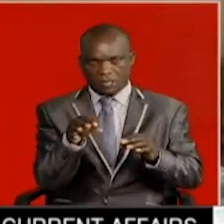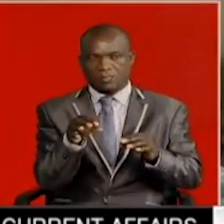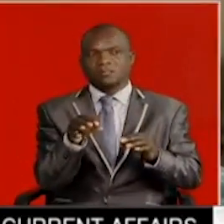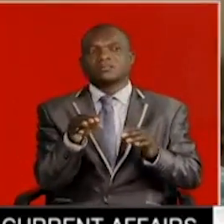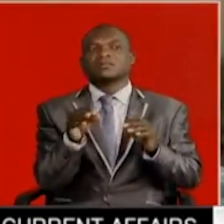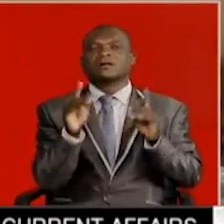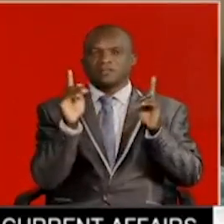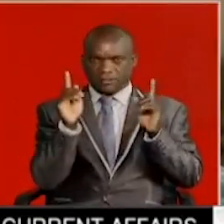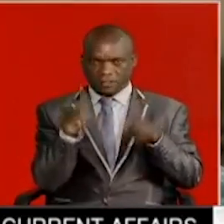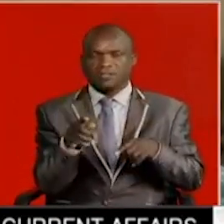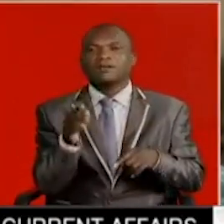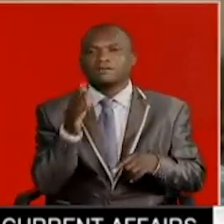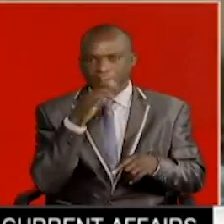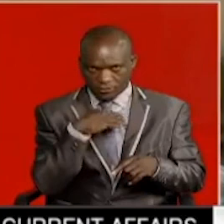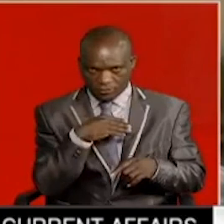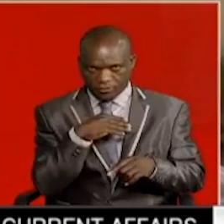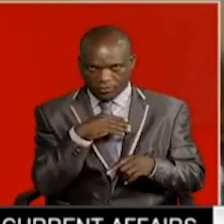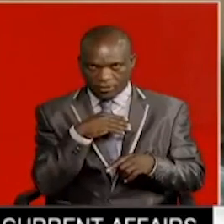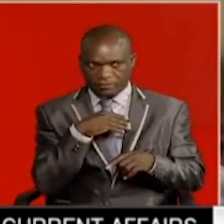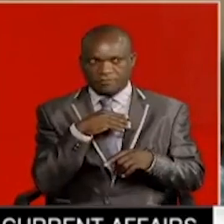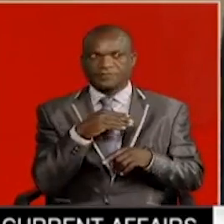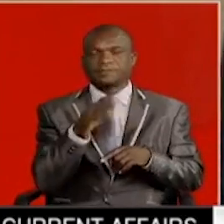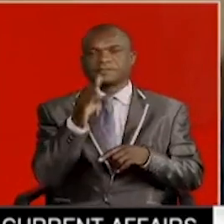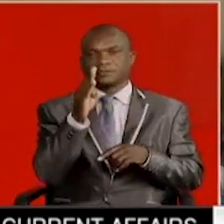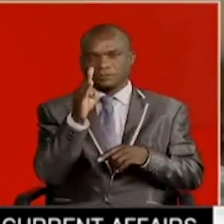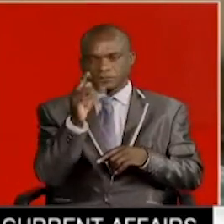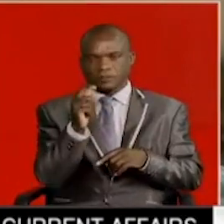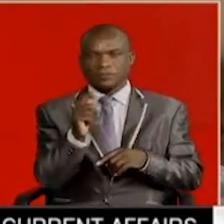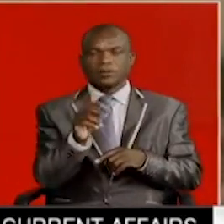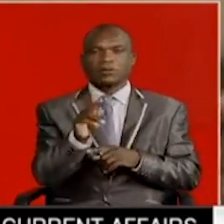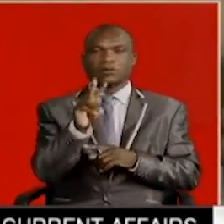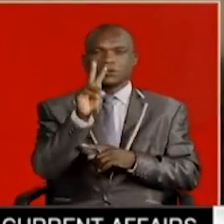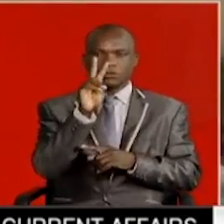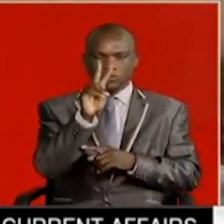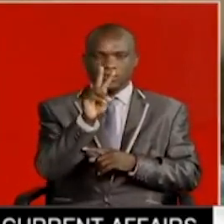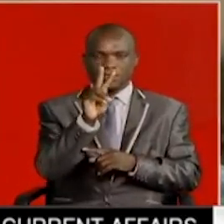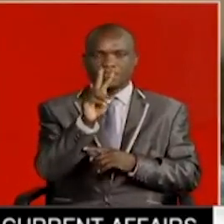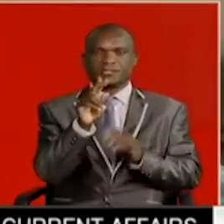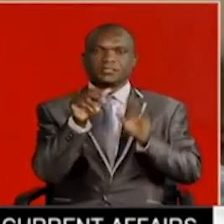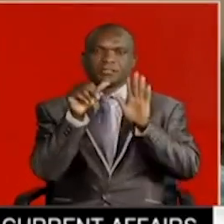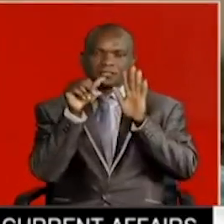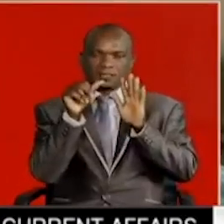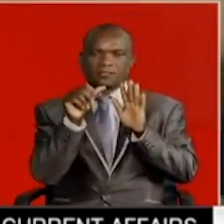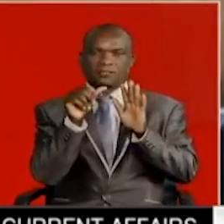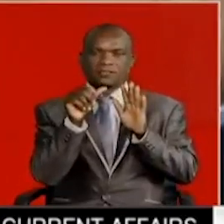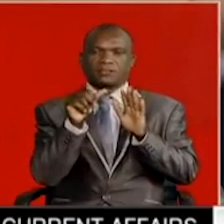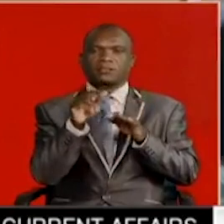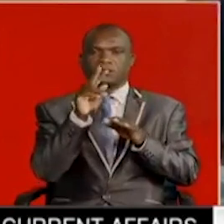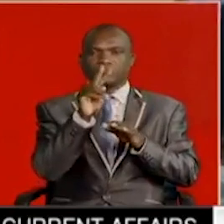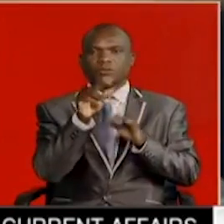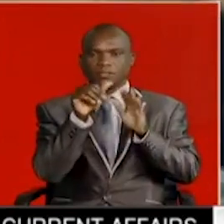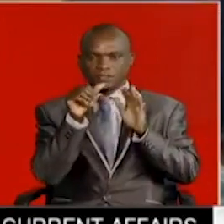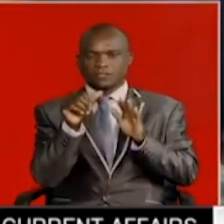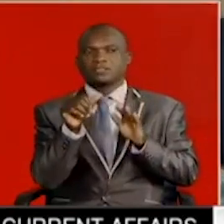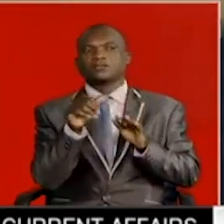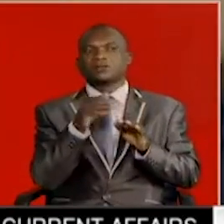has already started, but by the 26th, we would have completed to get to